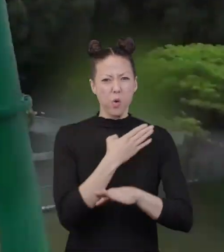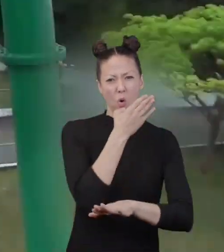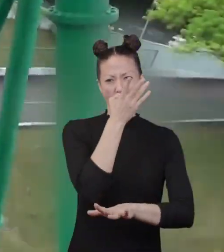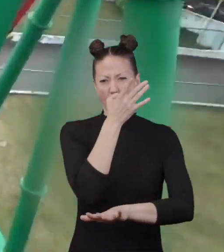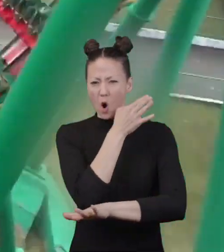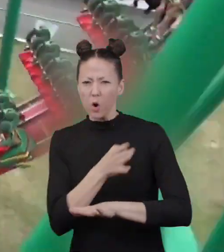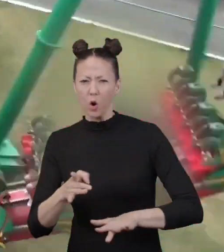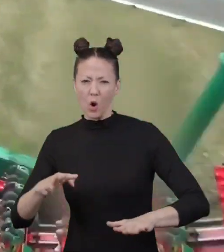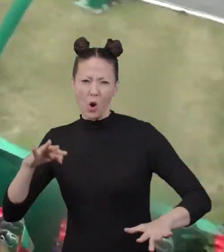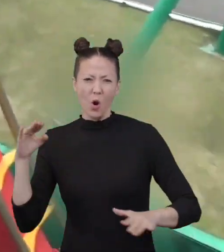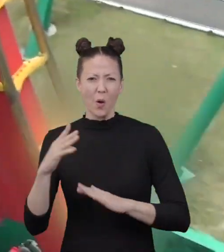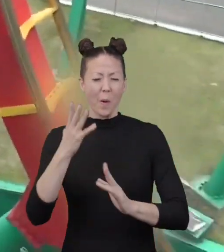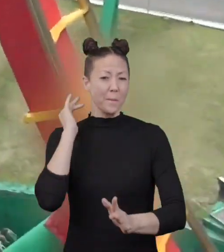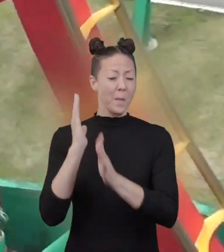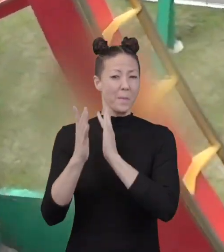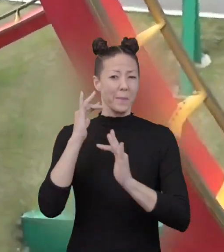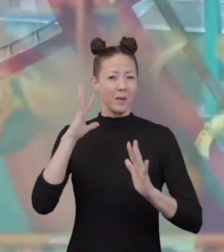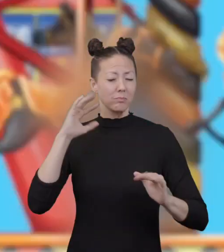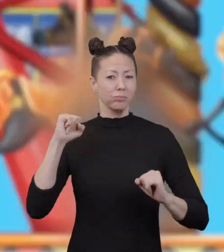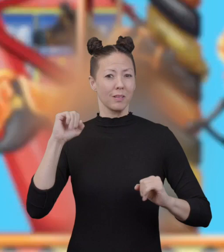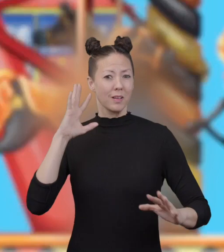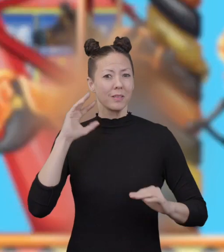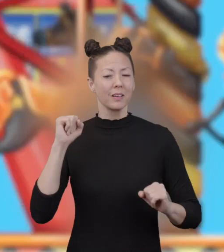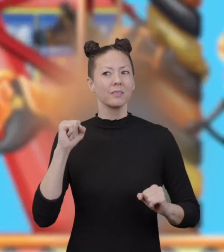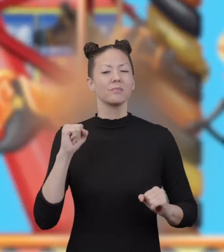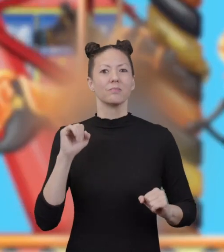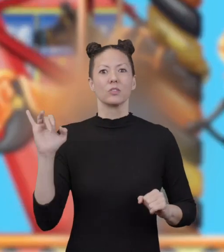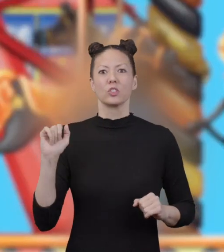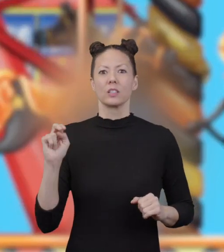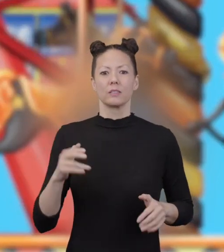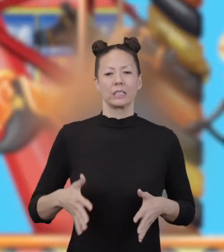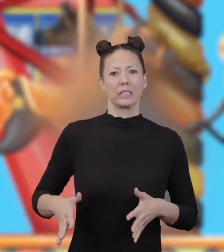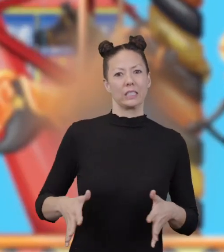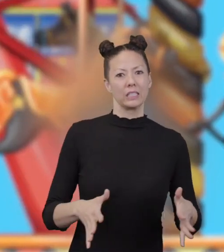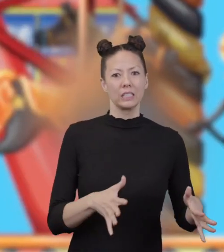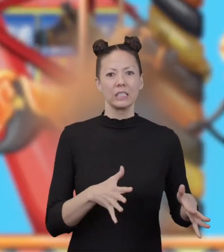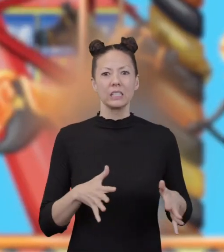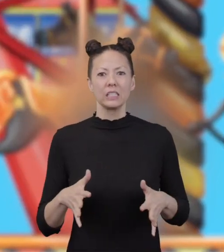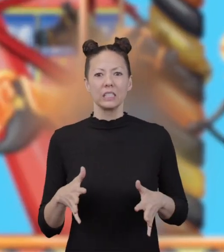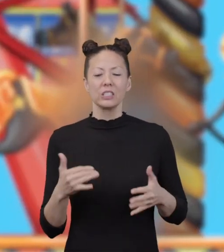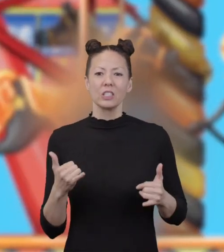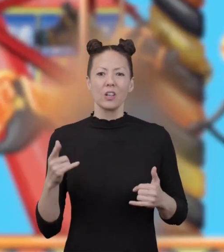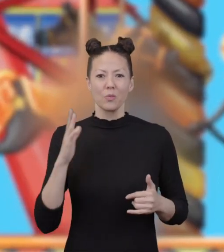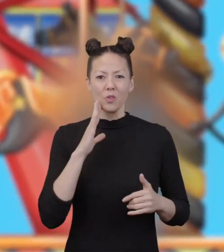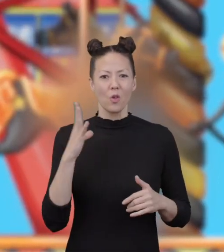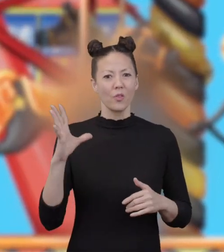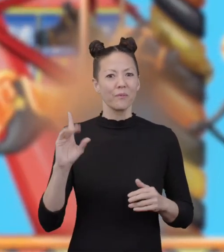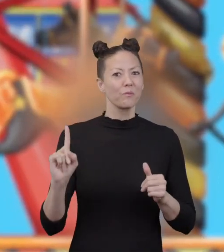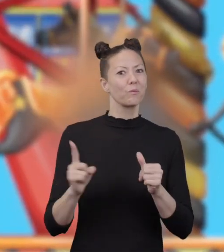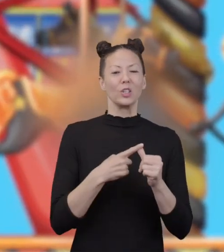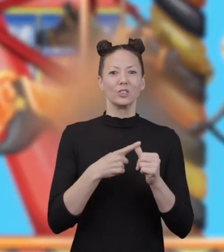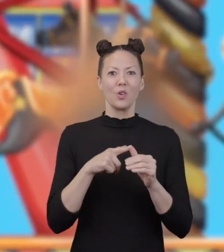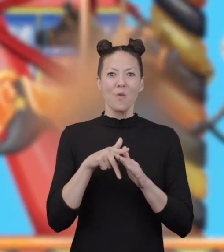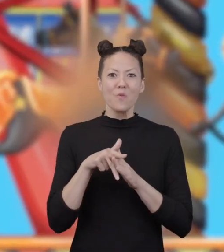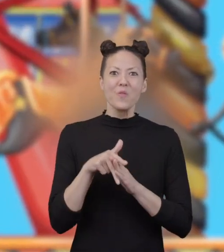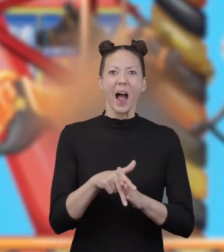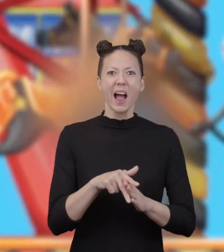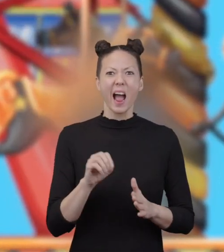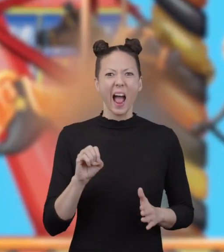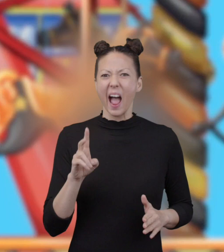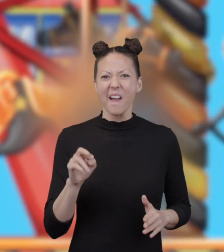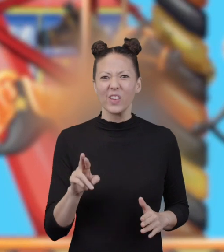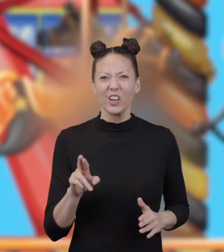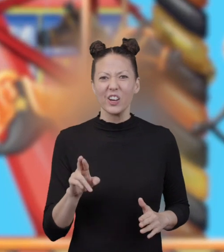echoed loudly overhead. Jean swallowed. Today, she would go on her first roller coaster